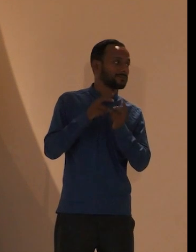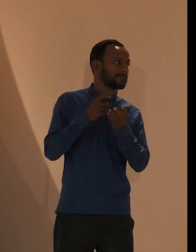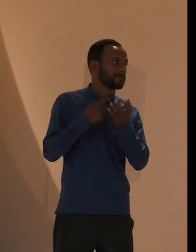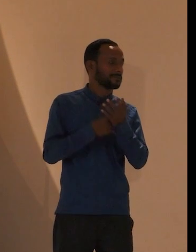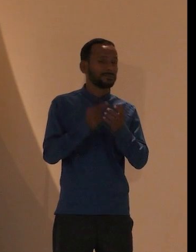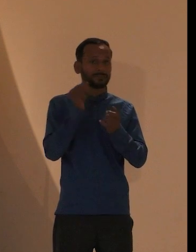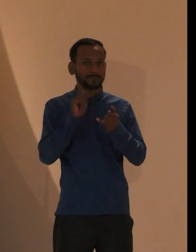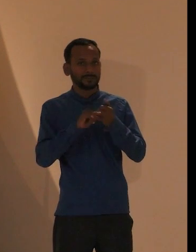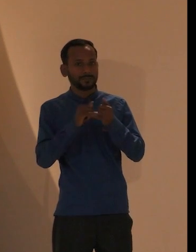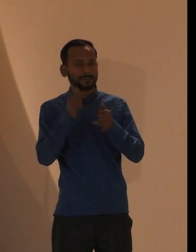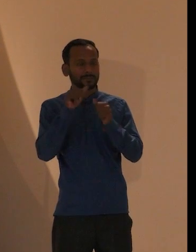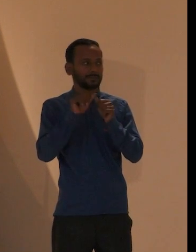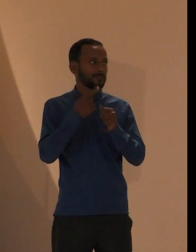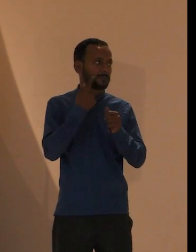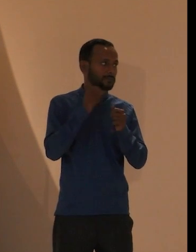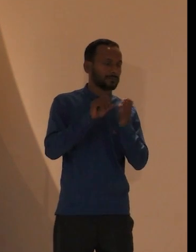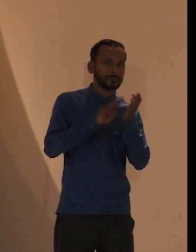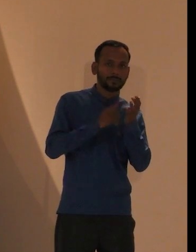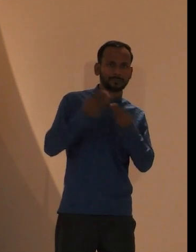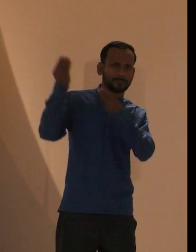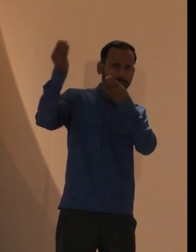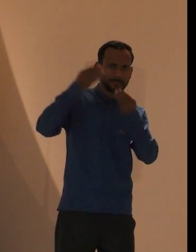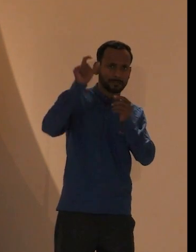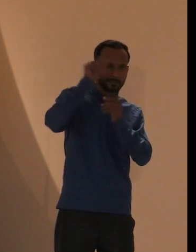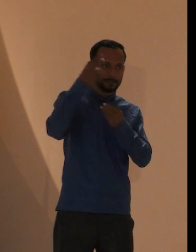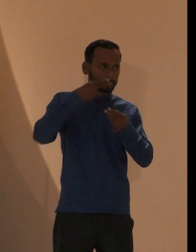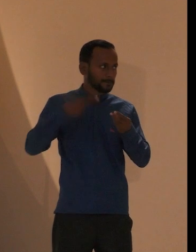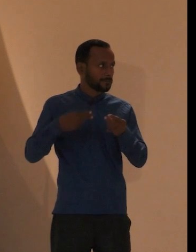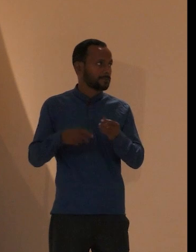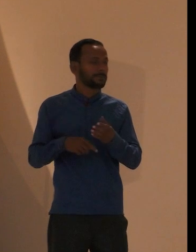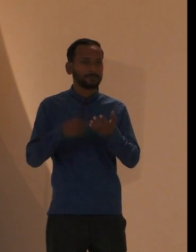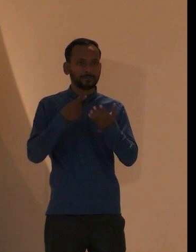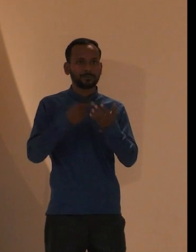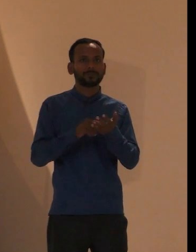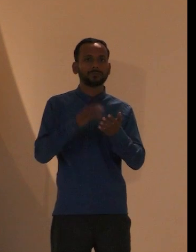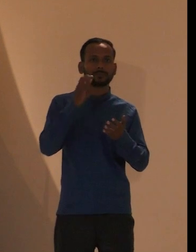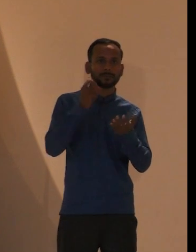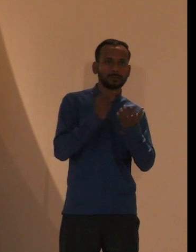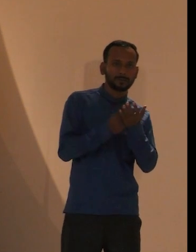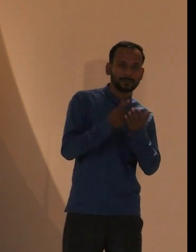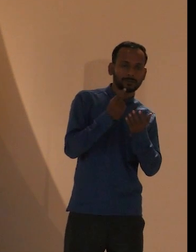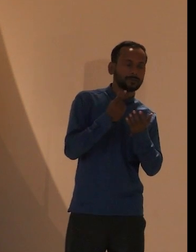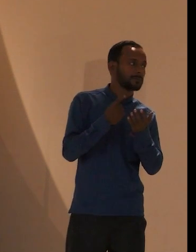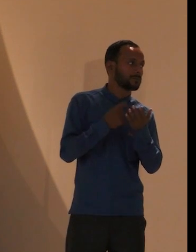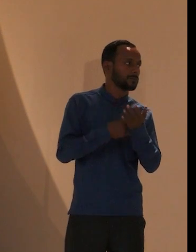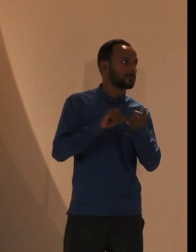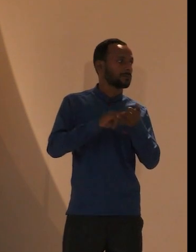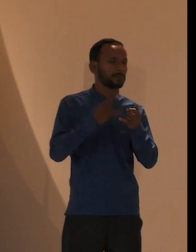collection. And what Curzon also described, this is very interesting, because it